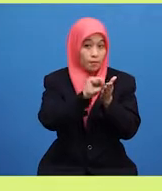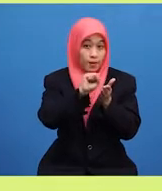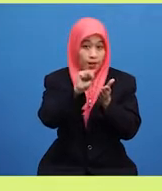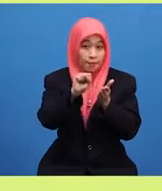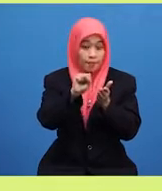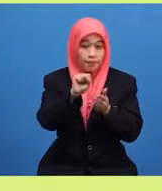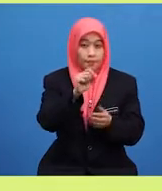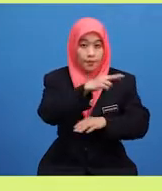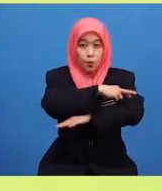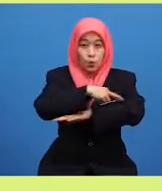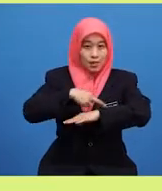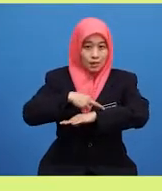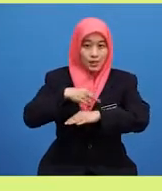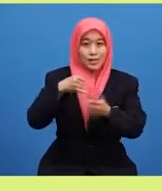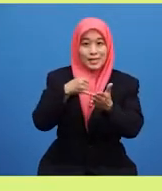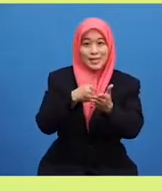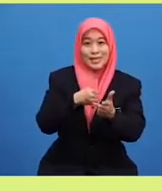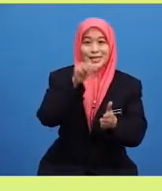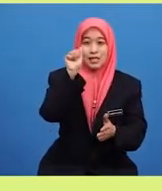It's a...